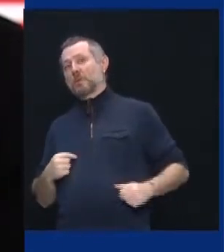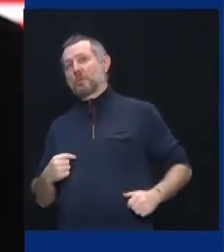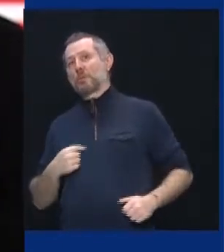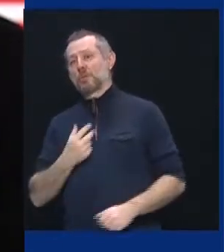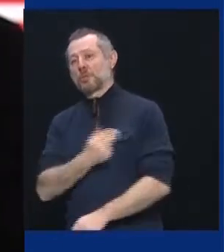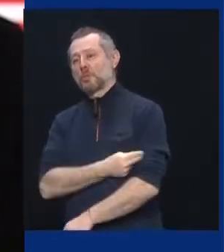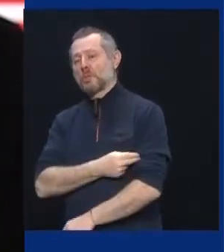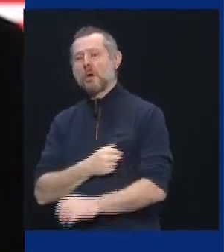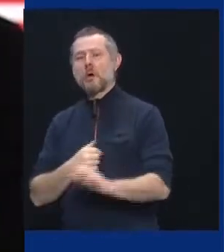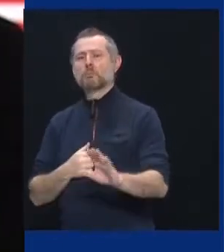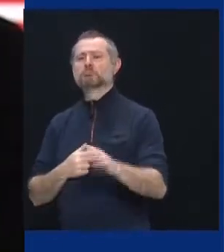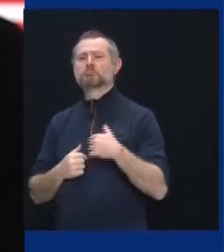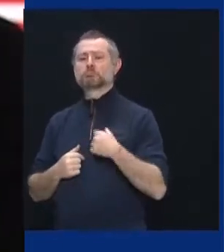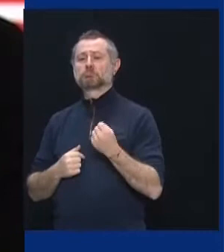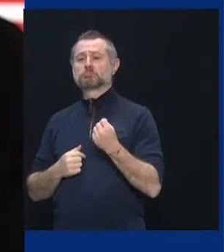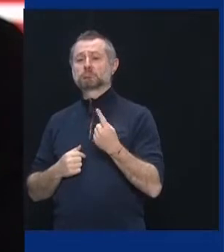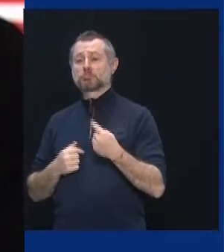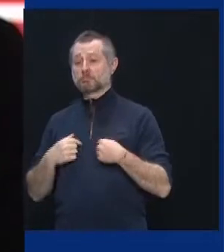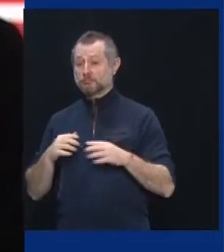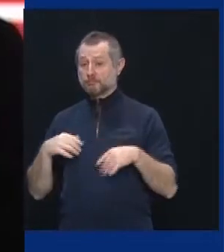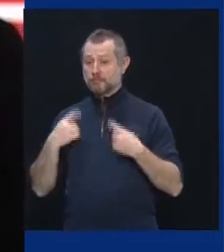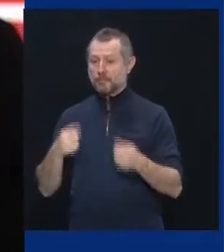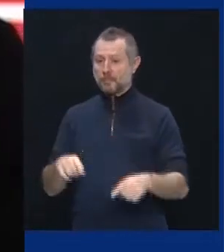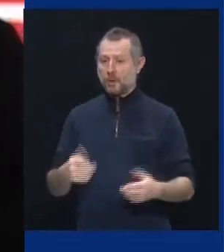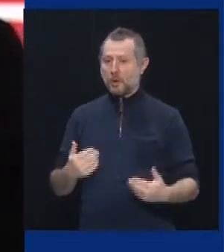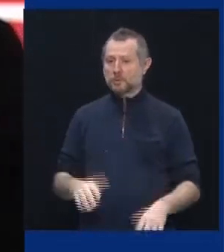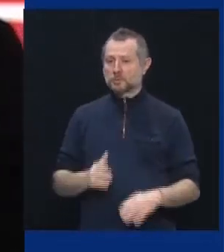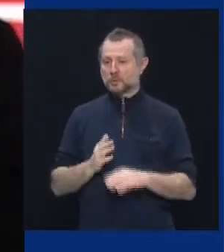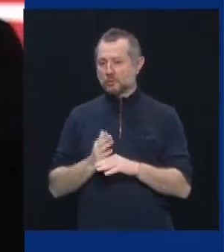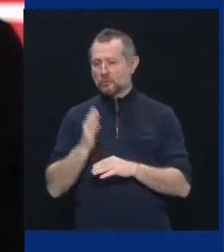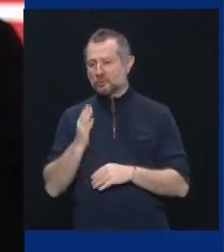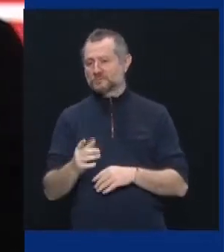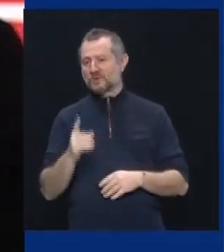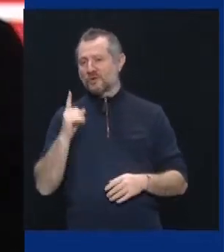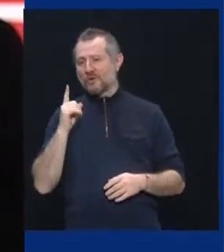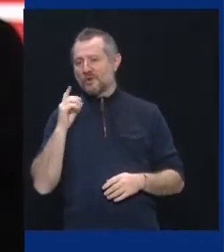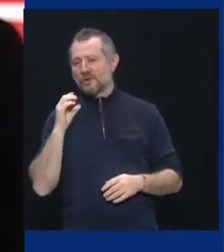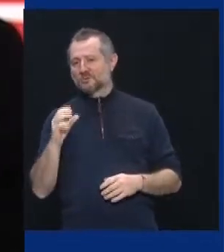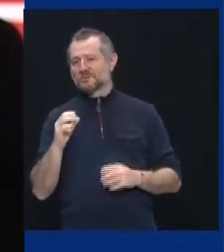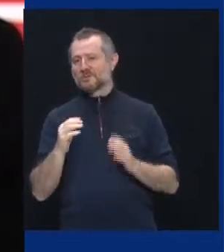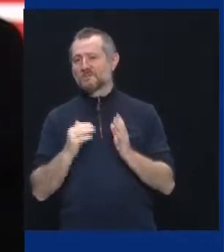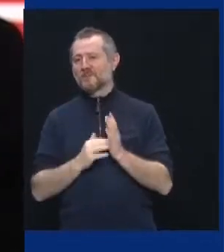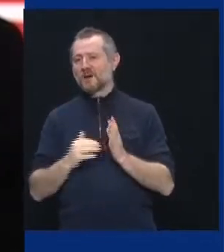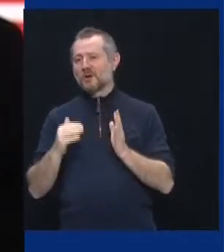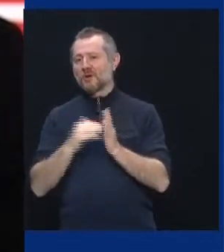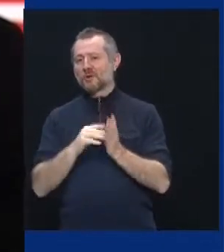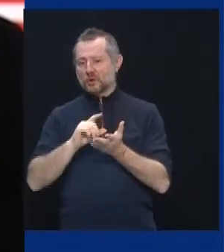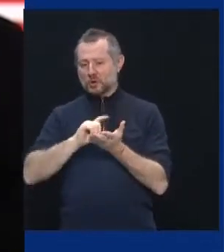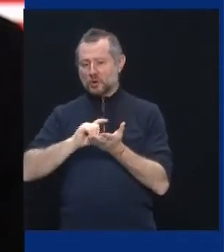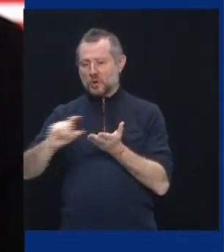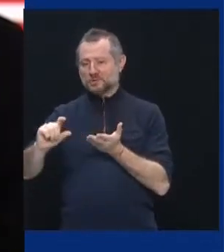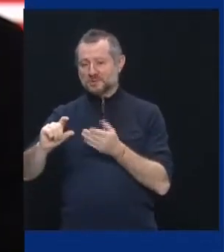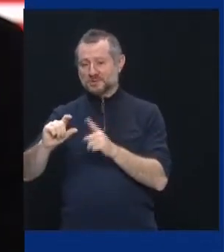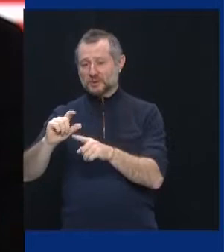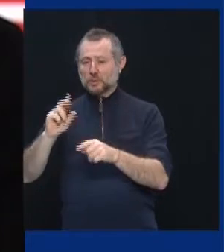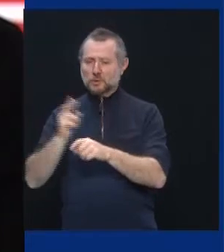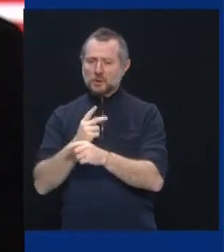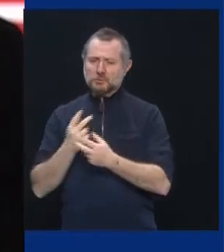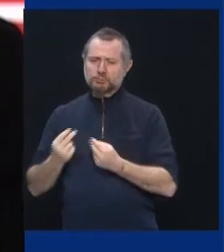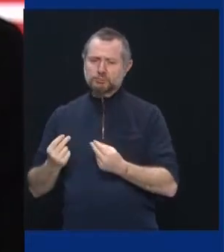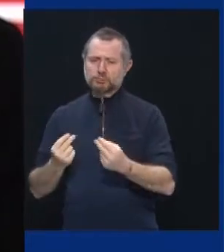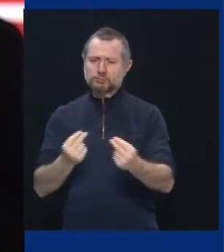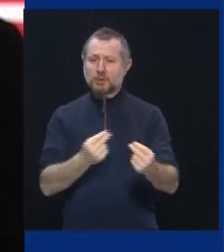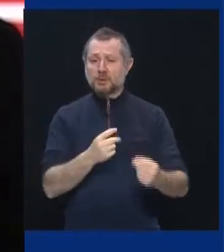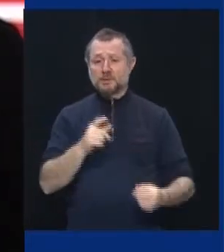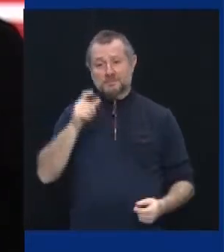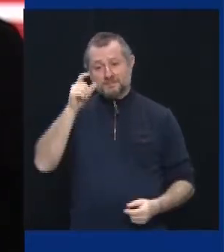at this point, there have been over 100 million vaccine doses administered. President Biden, Vice